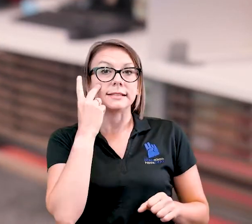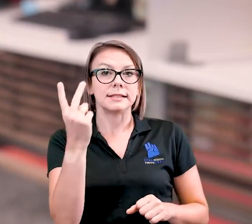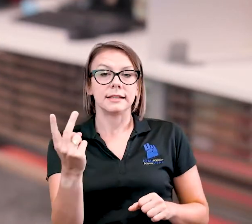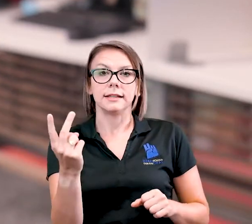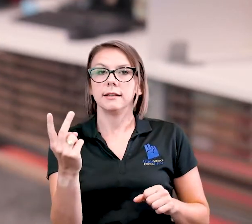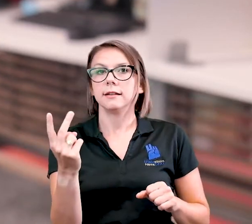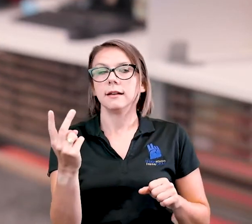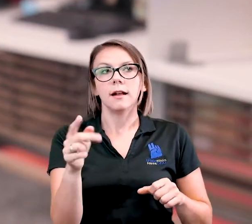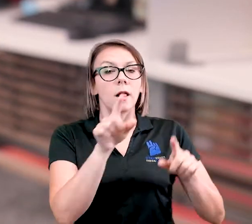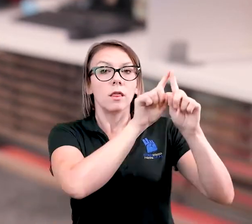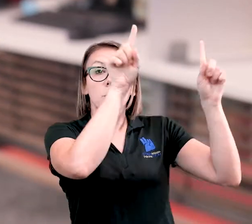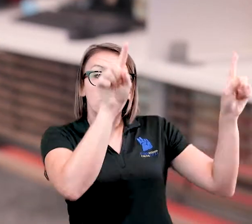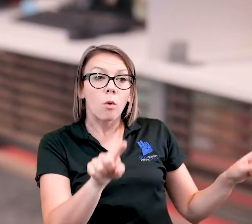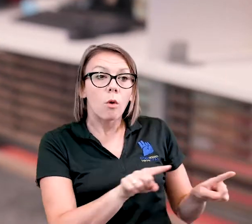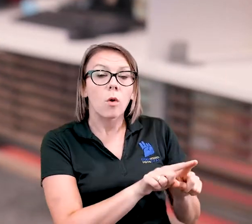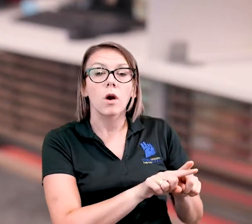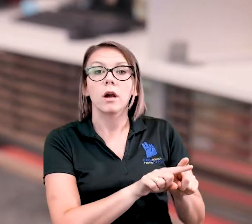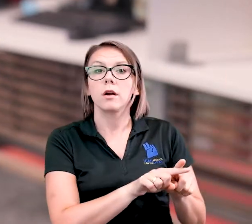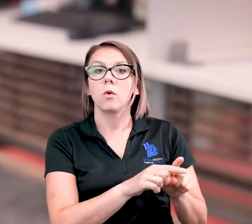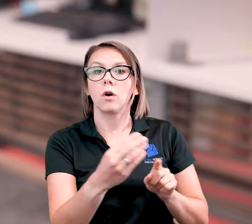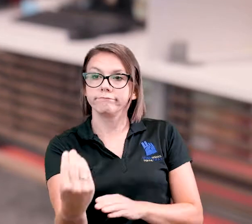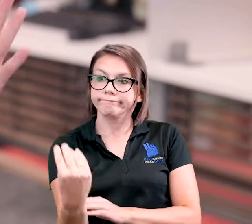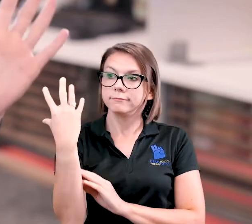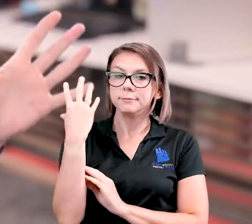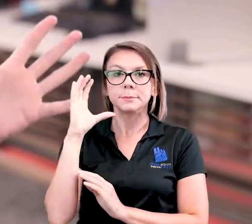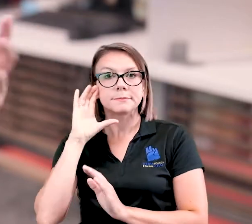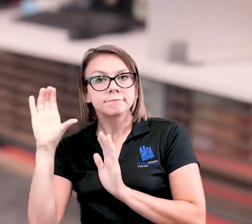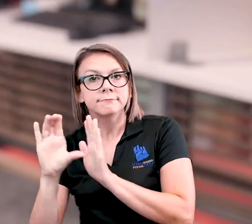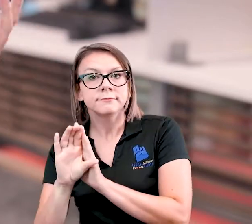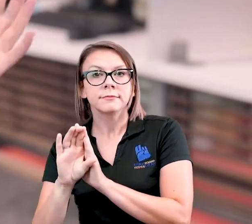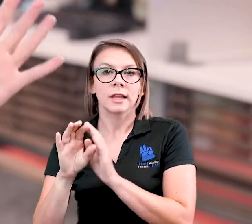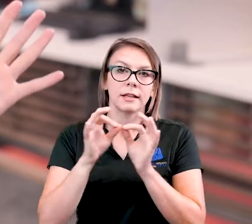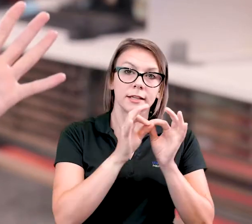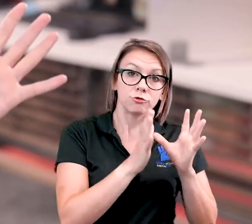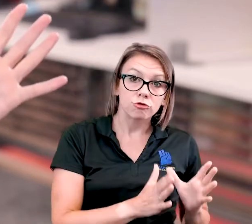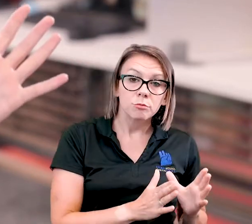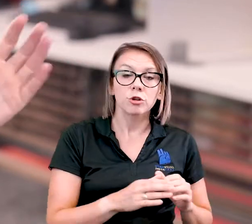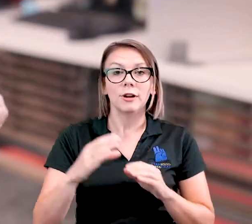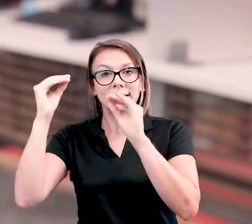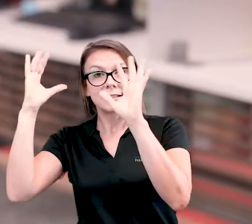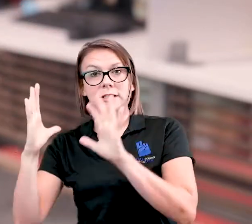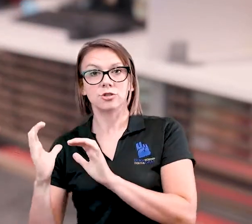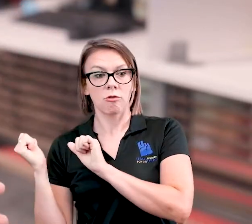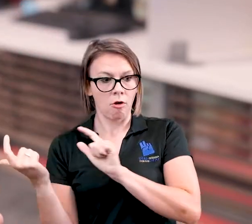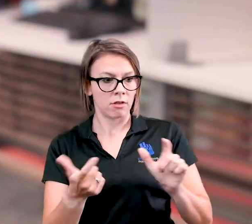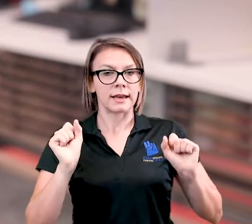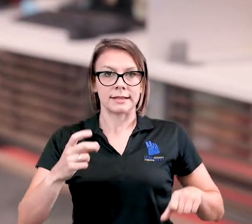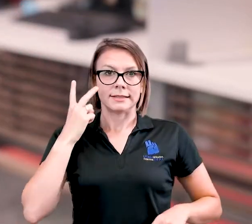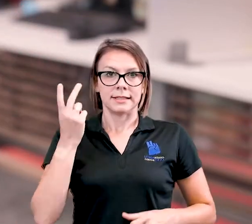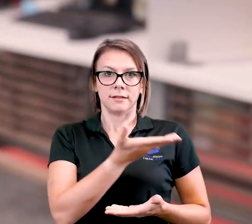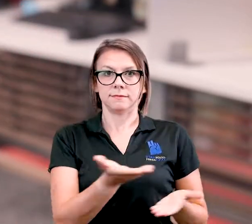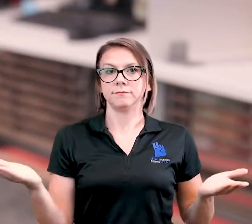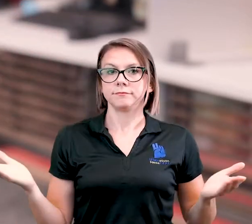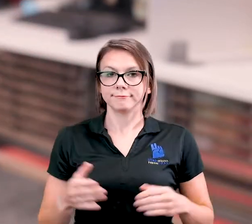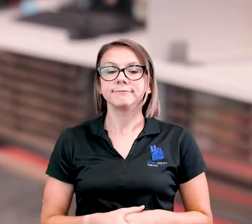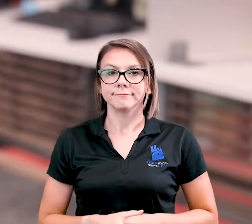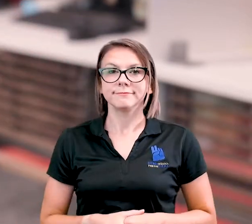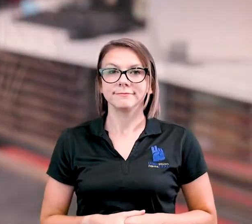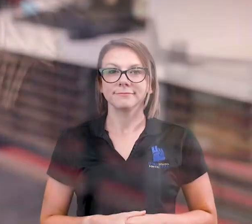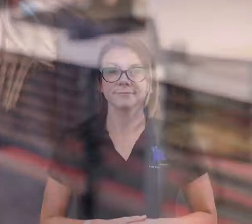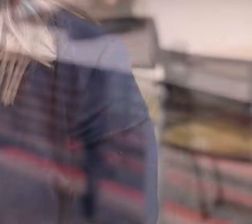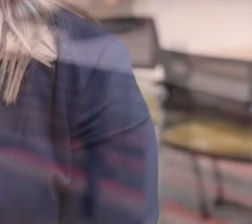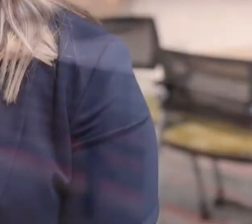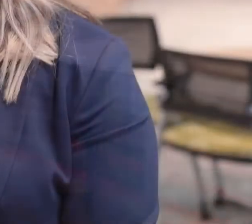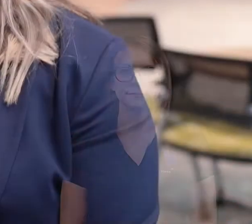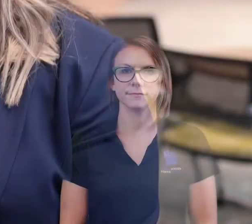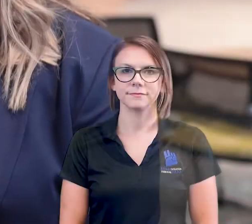that student, being able to see either the board or whatever visuals you have, as well as the interpreter and as well as the